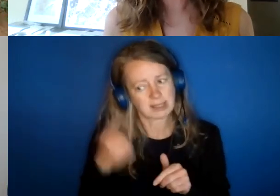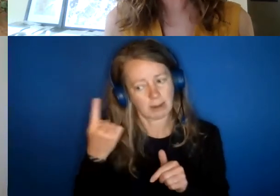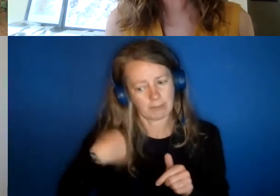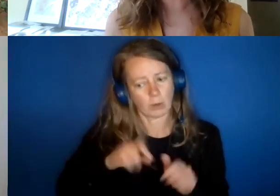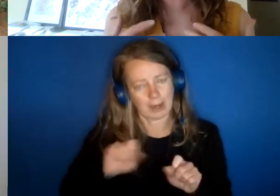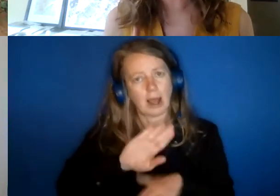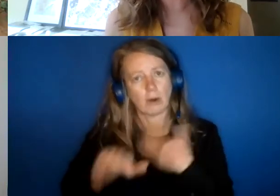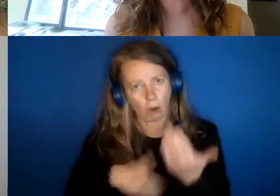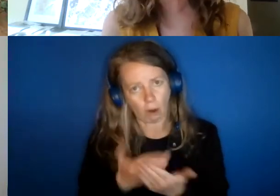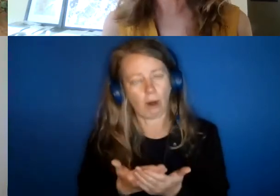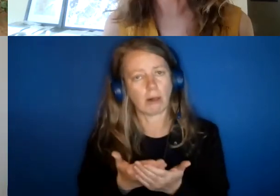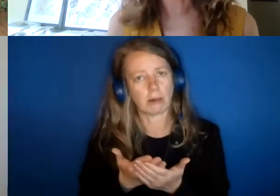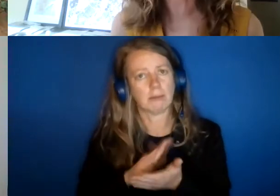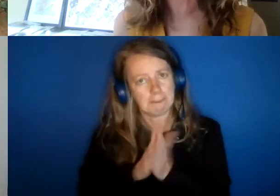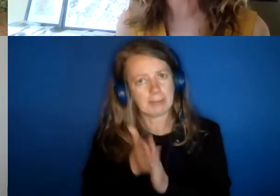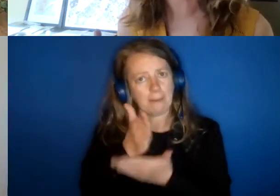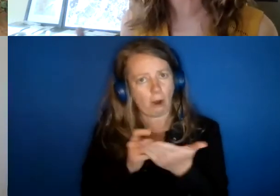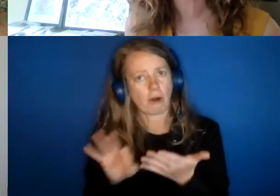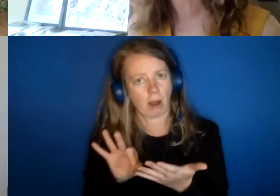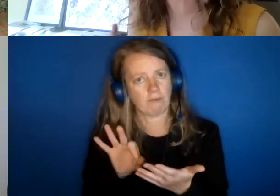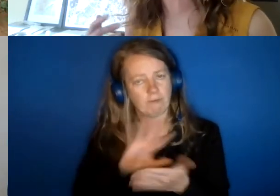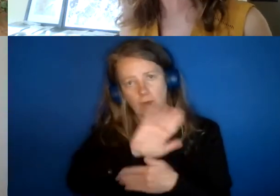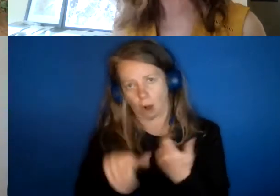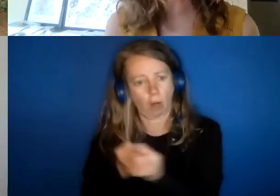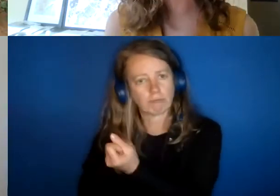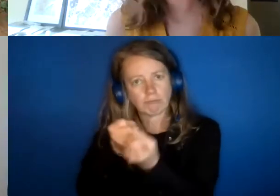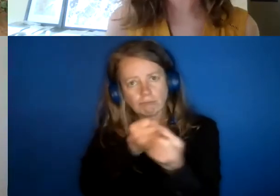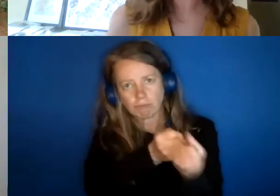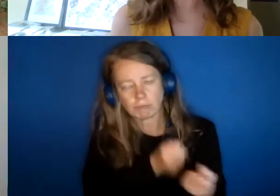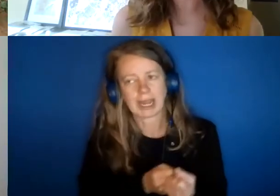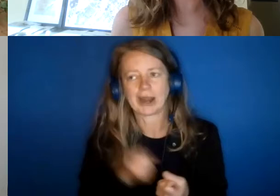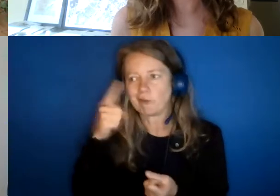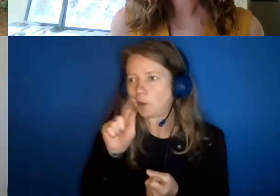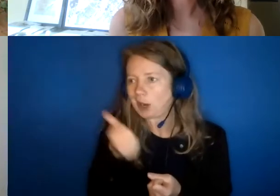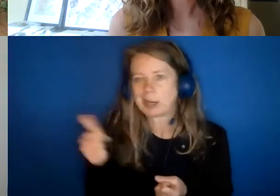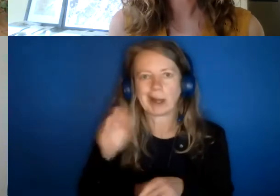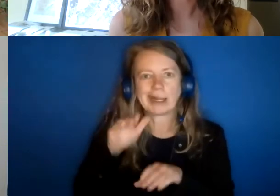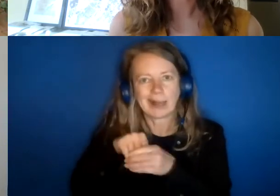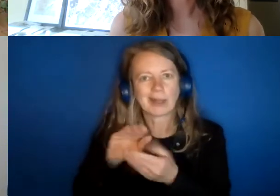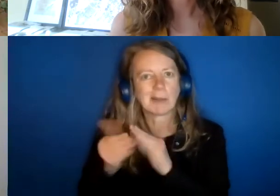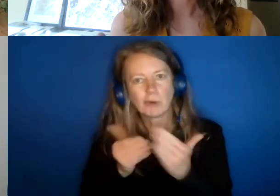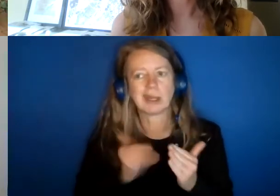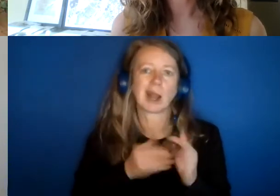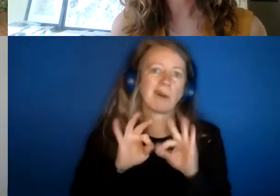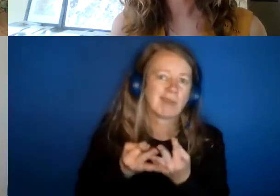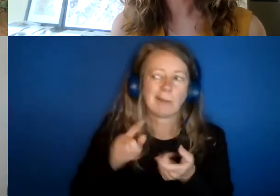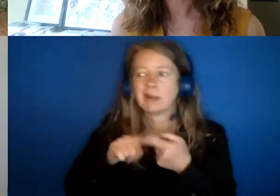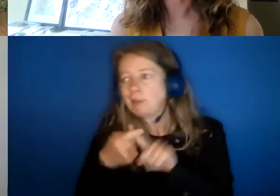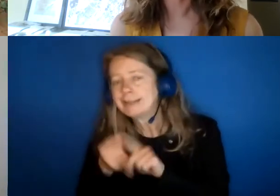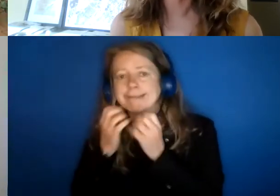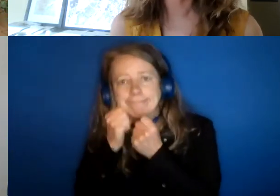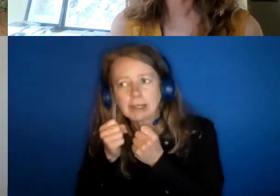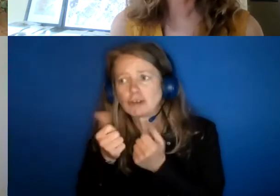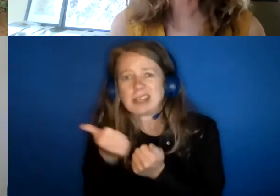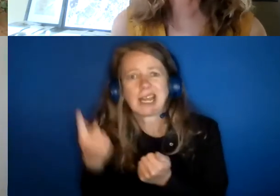for ourselves and then for everyone else in our community, our loved ones, our friends, the people that we run into on the street. So a